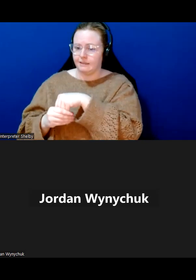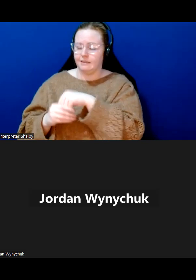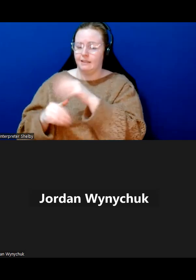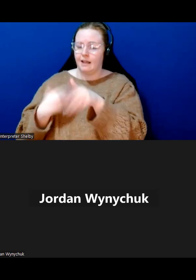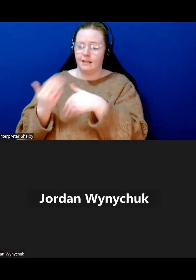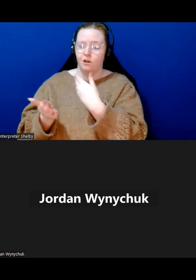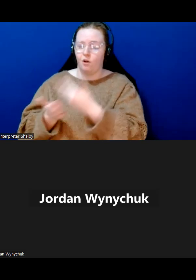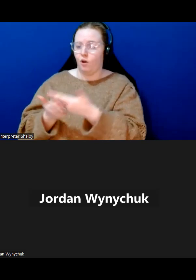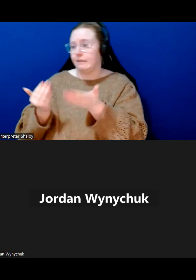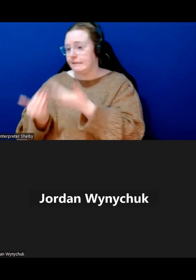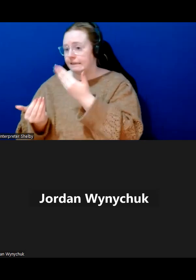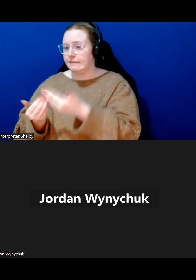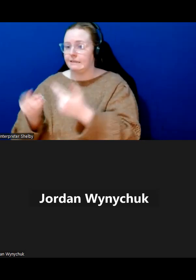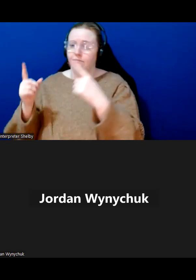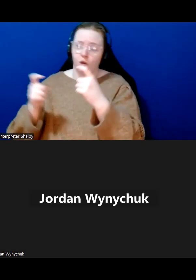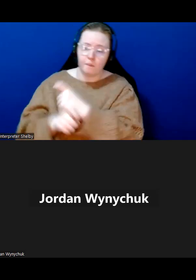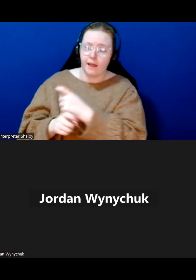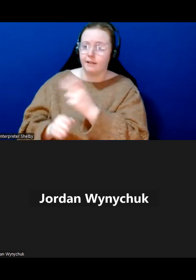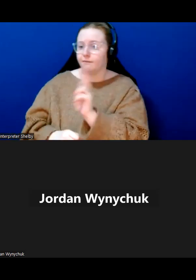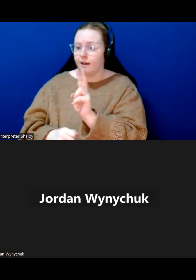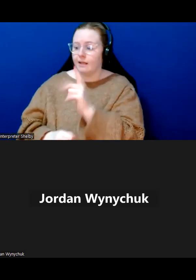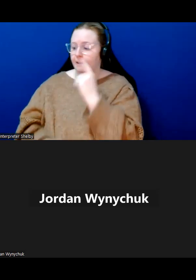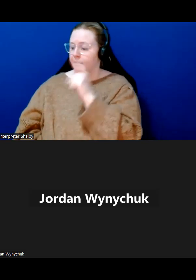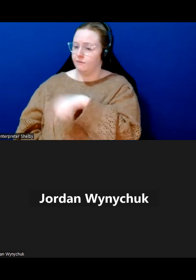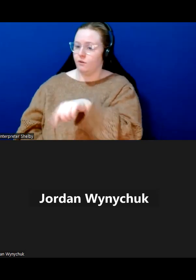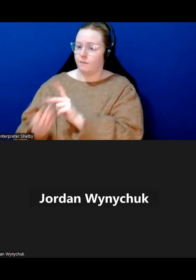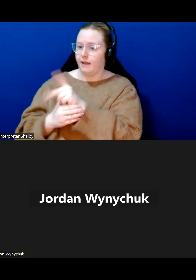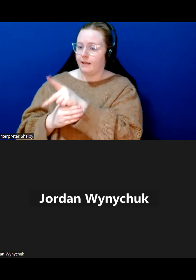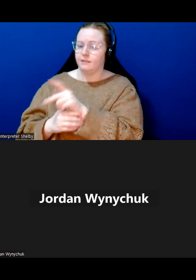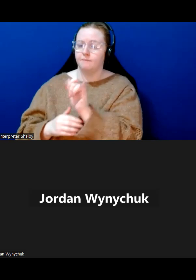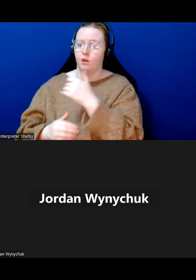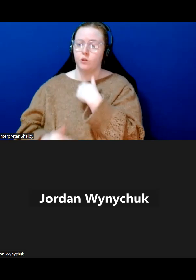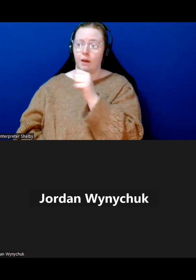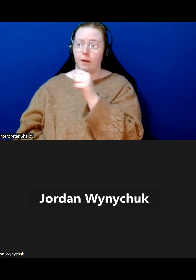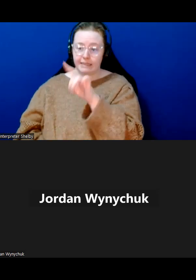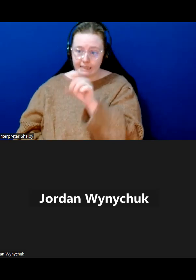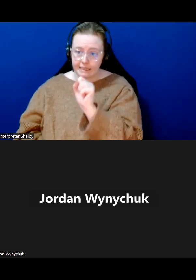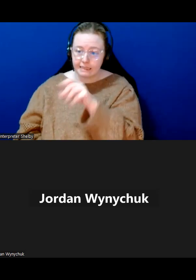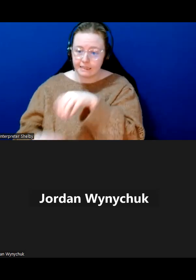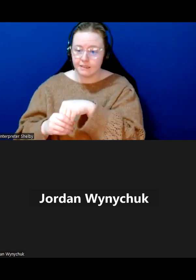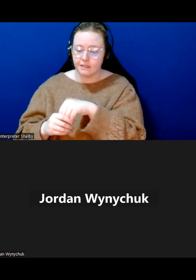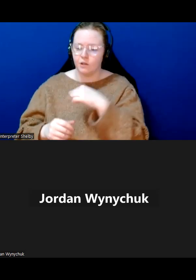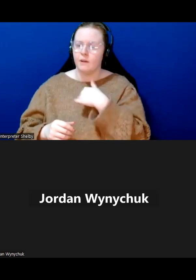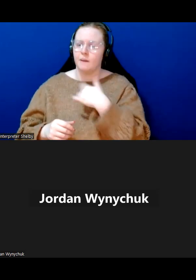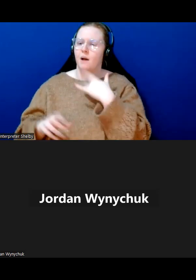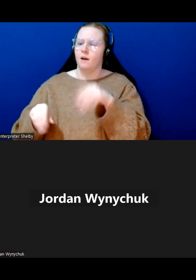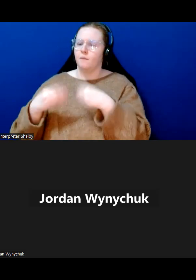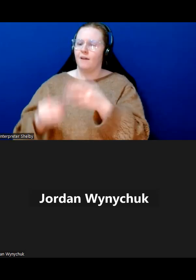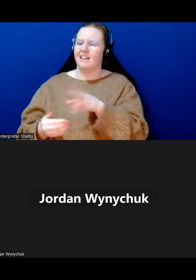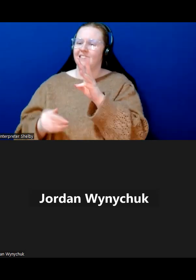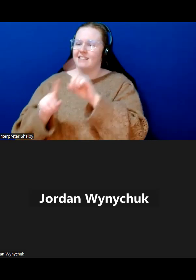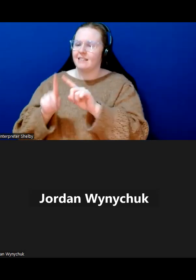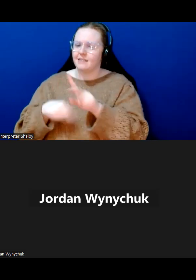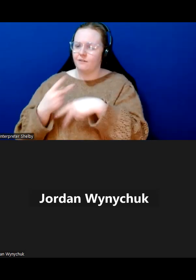and complex nutrients that all the plants need. Of course, you also get your seeds. So we usually provide 6 different types of seeds. We'll